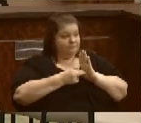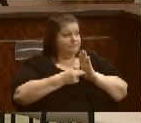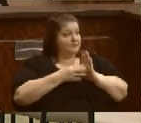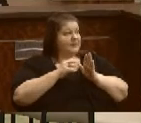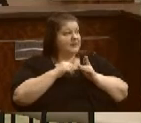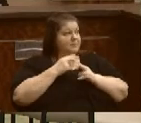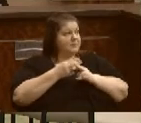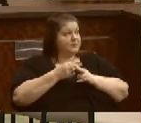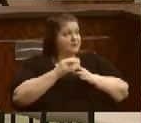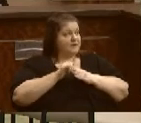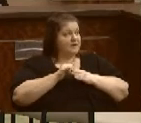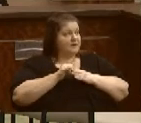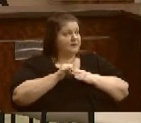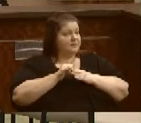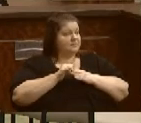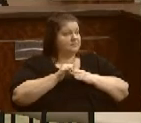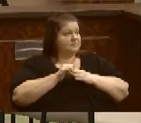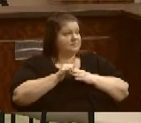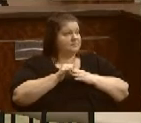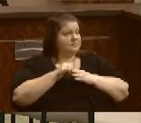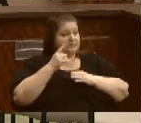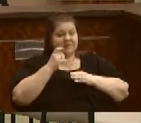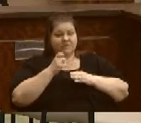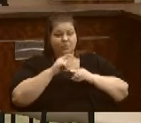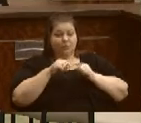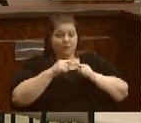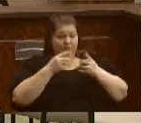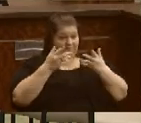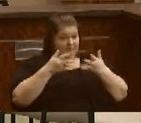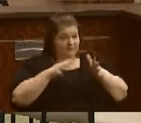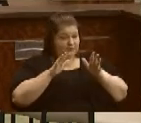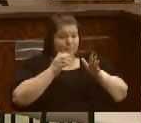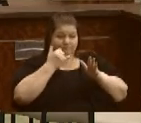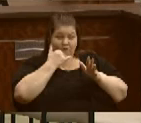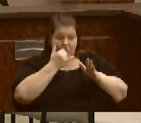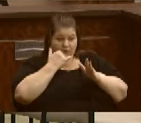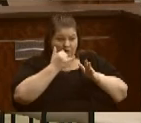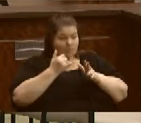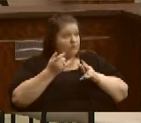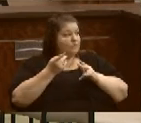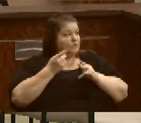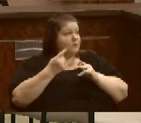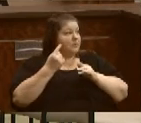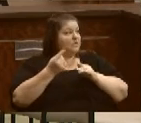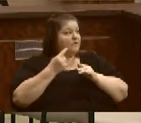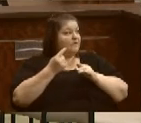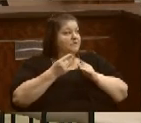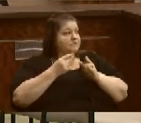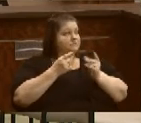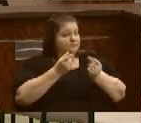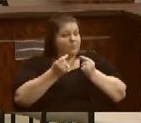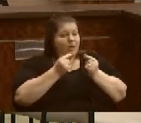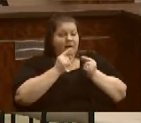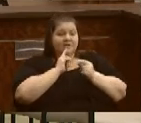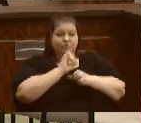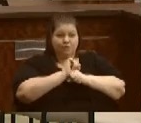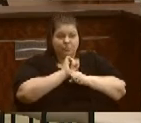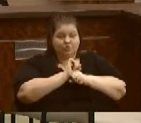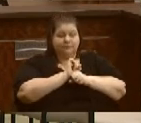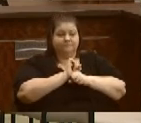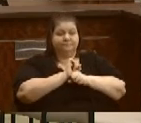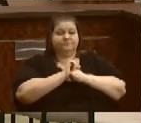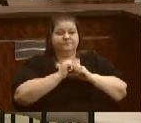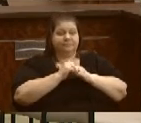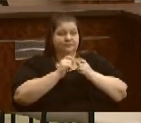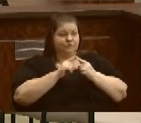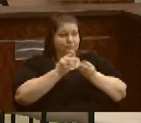mentioned that just to say that, you know, once we got through that phone call, as Bob and I always do, we rolled up our sleeves and talked about how to address